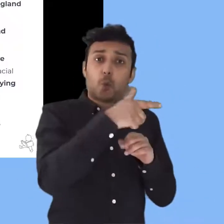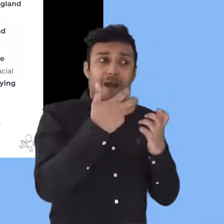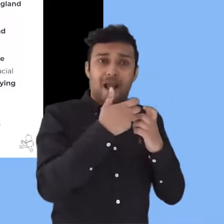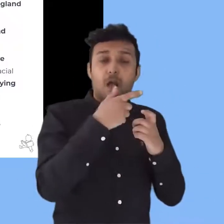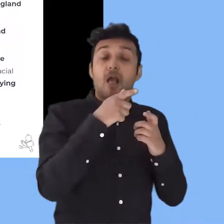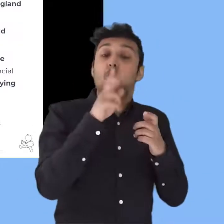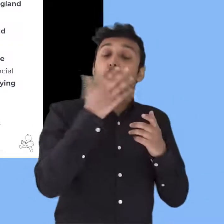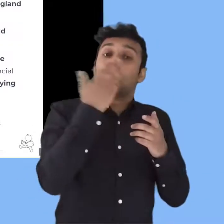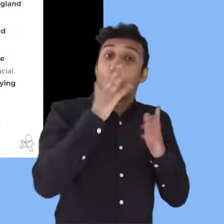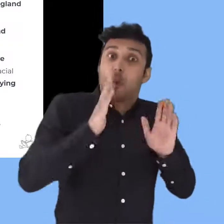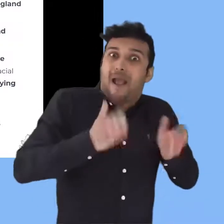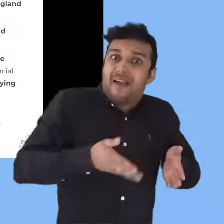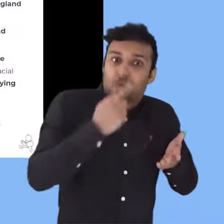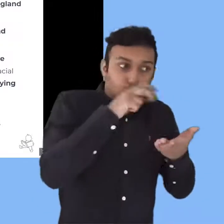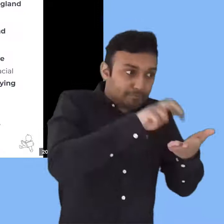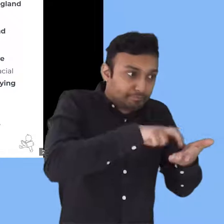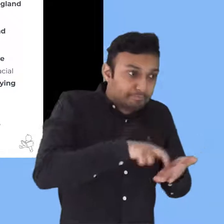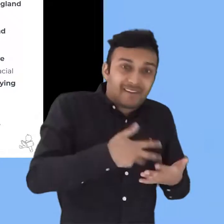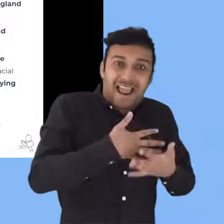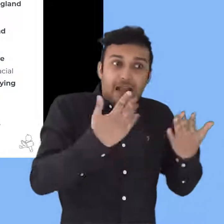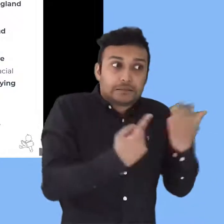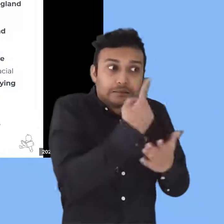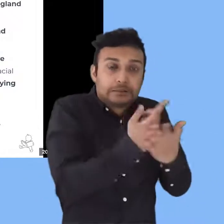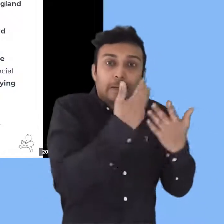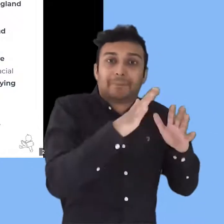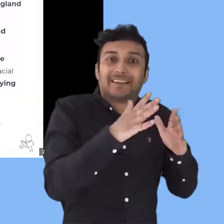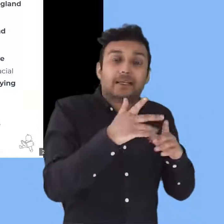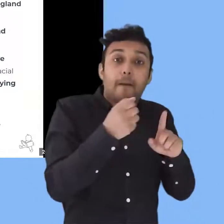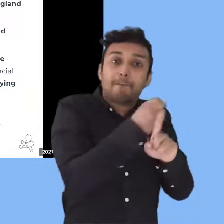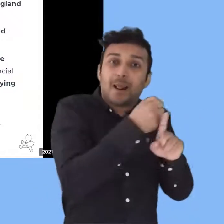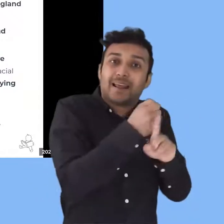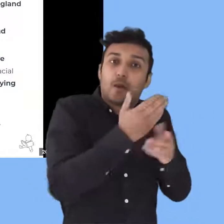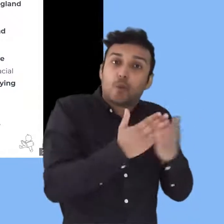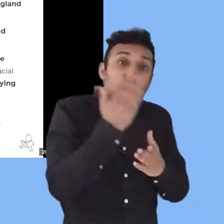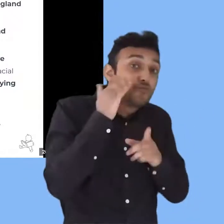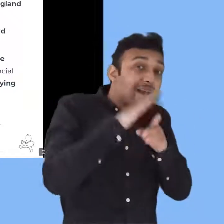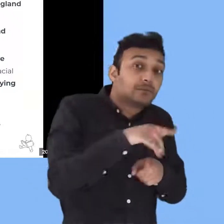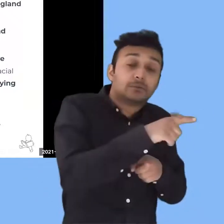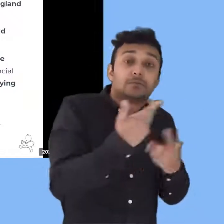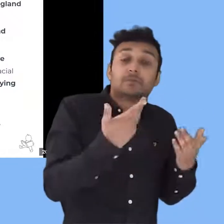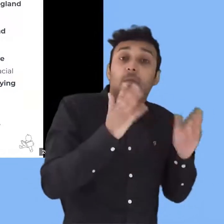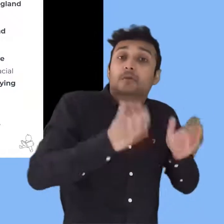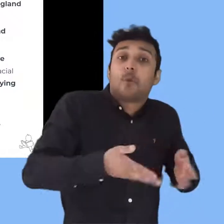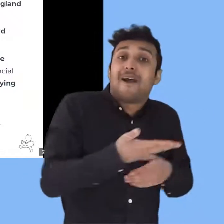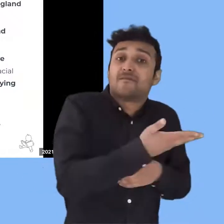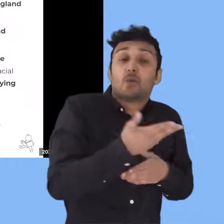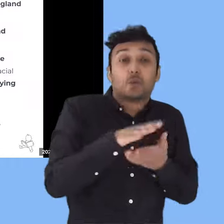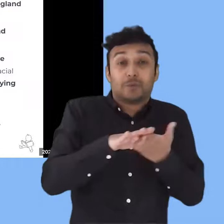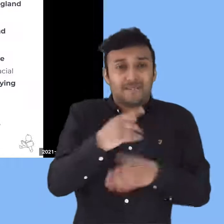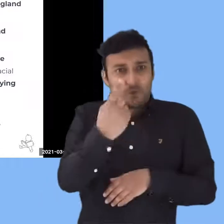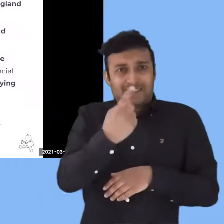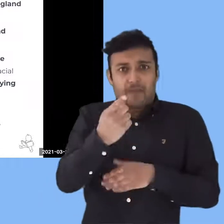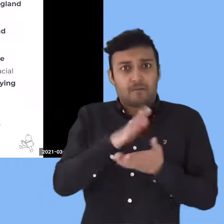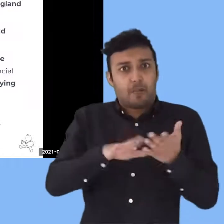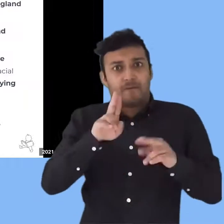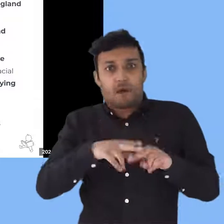they required to record incidents of racial bullying. So at this point, if you're a parent in a school and you're on your parent committee, please be asking